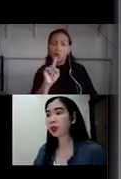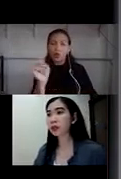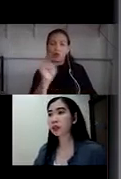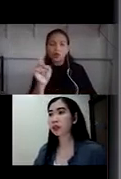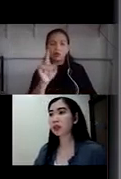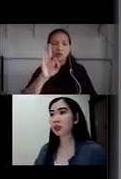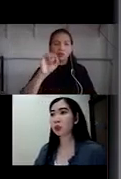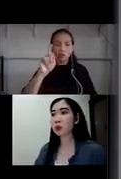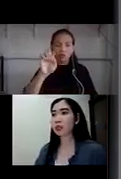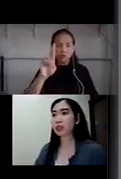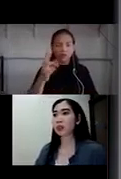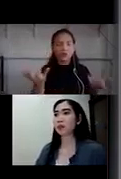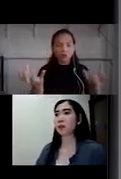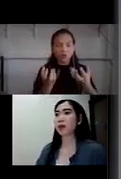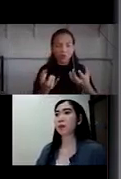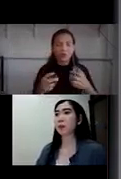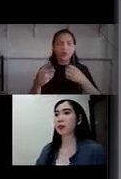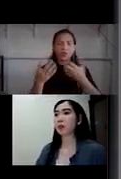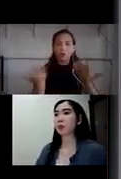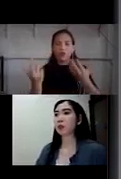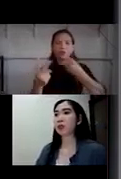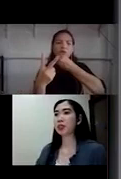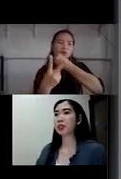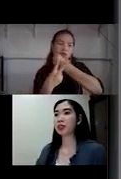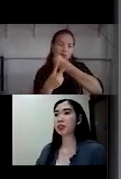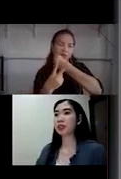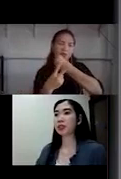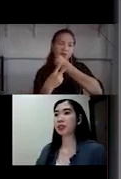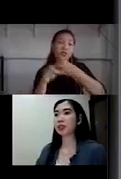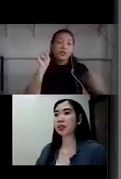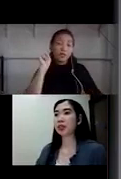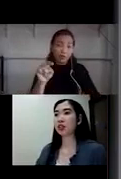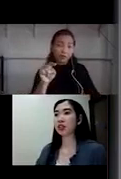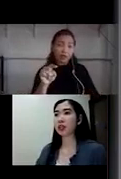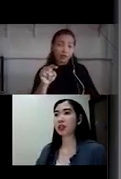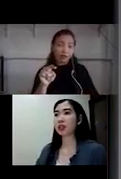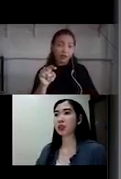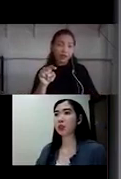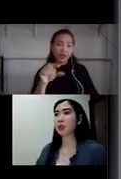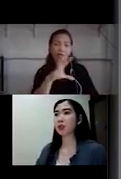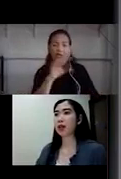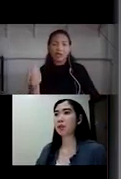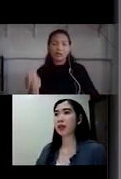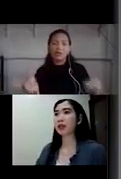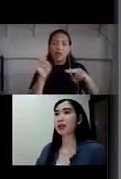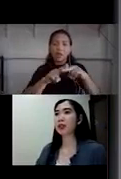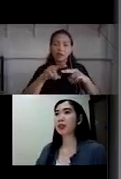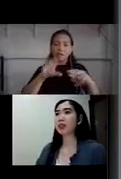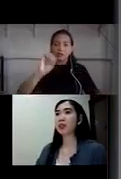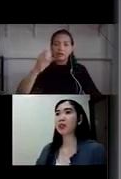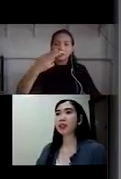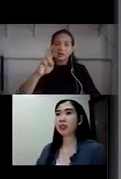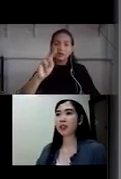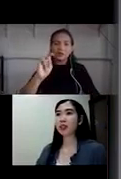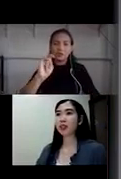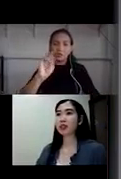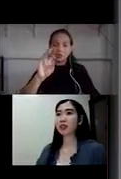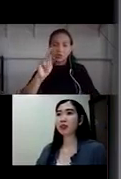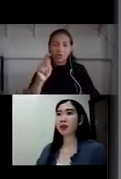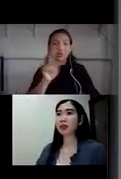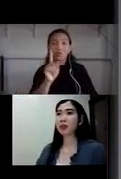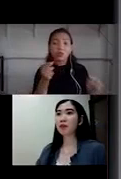you want it to be saved back. So, click this, then add shortcut. So, what will happen? It's still